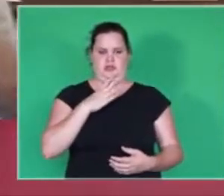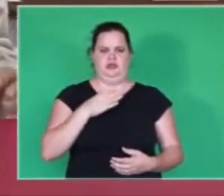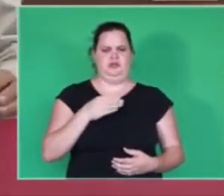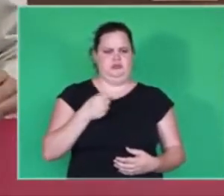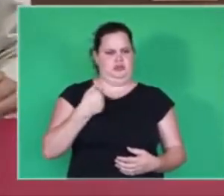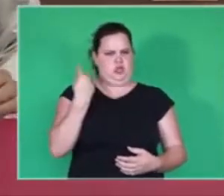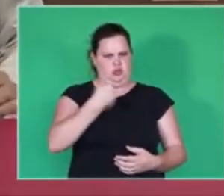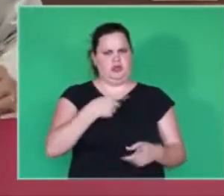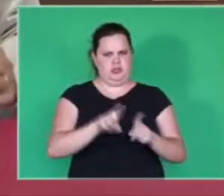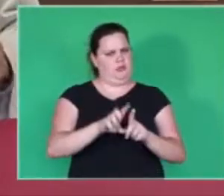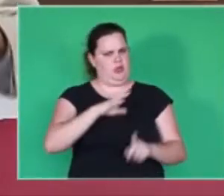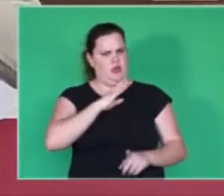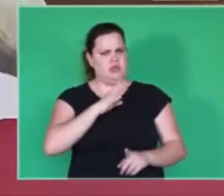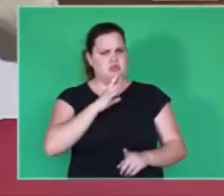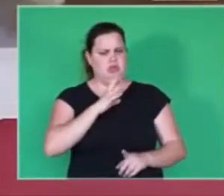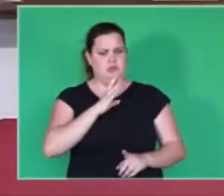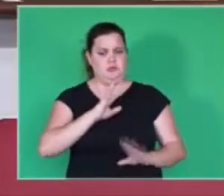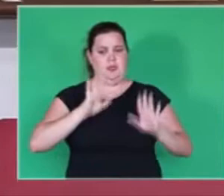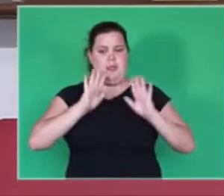evangelical environment,